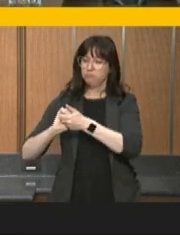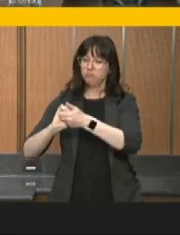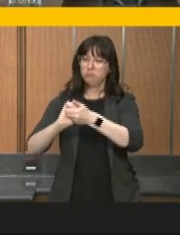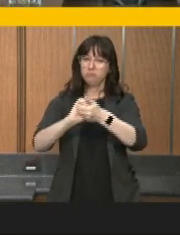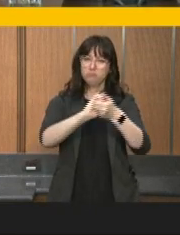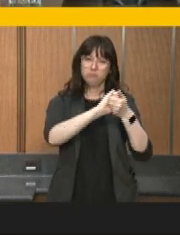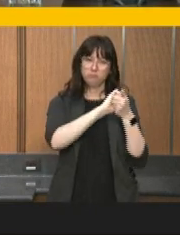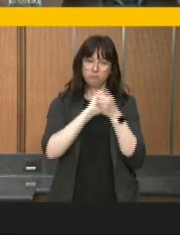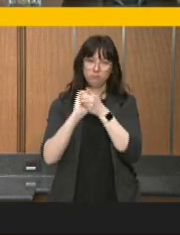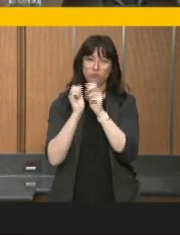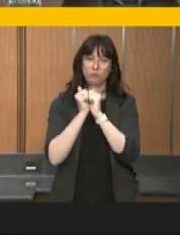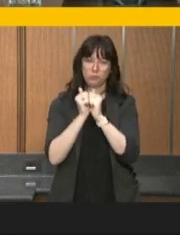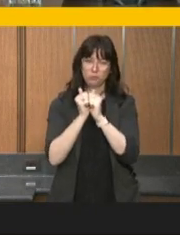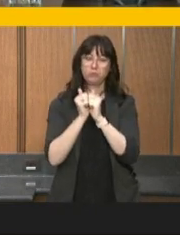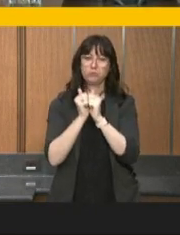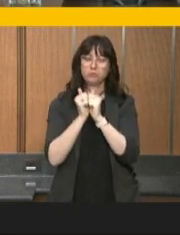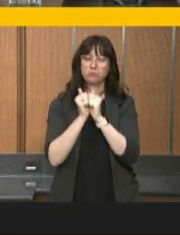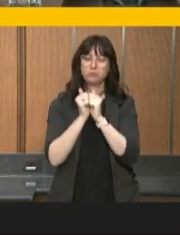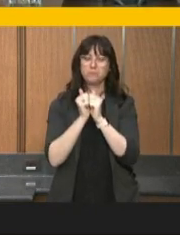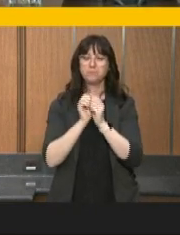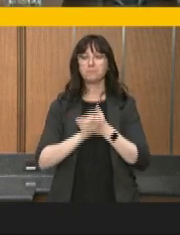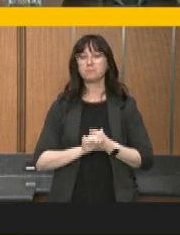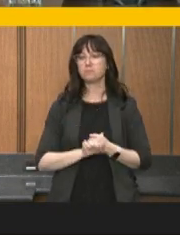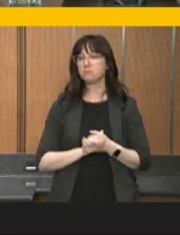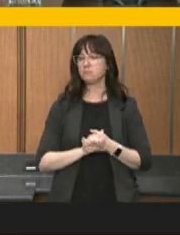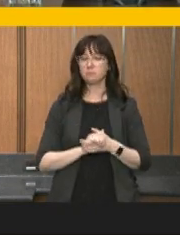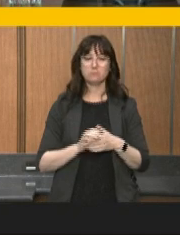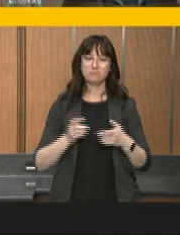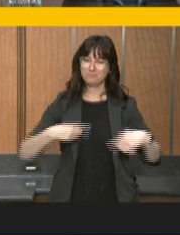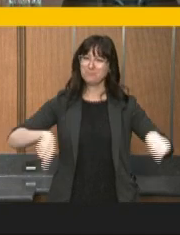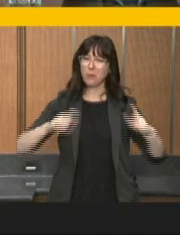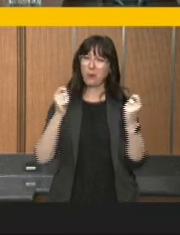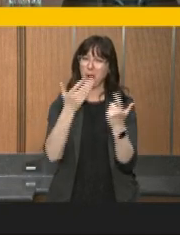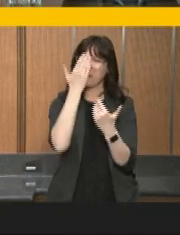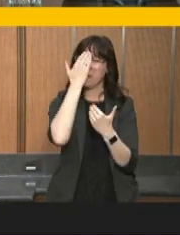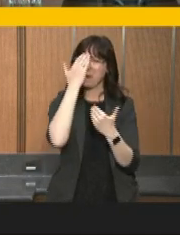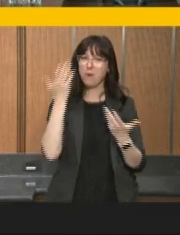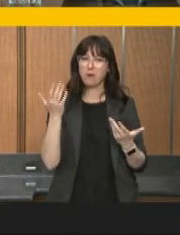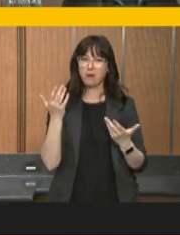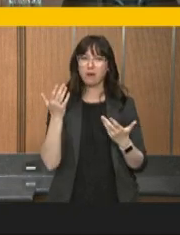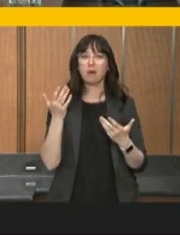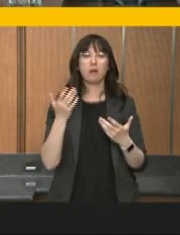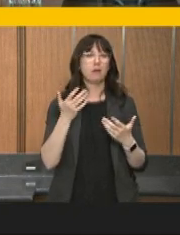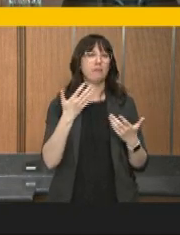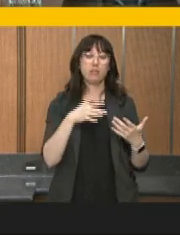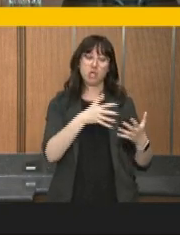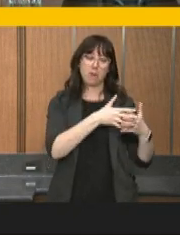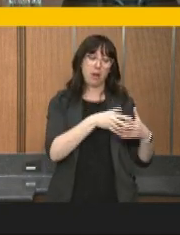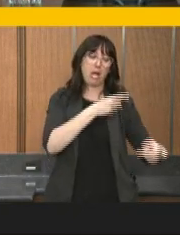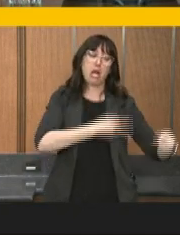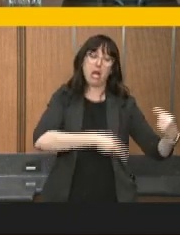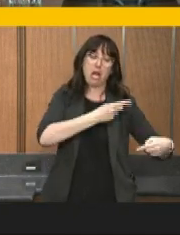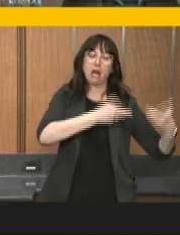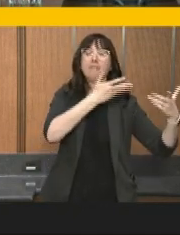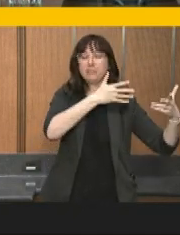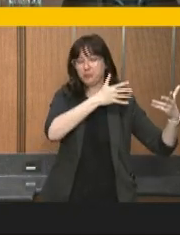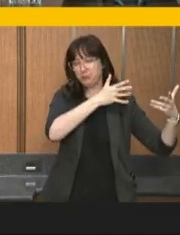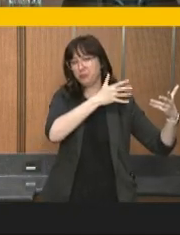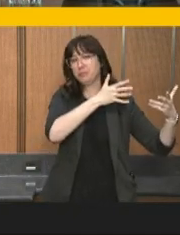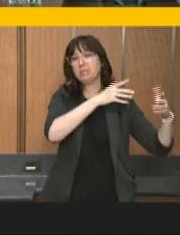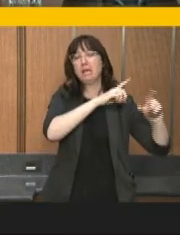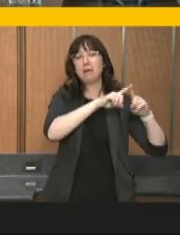them. Everyone understands. We have already had arguments with Americans, that's true, but in this